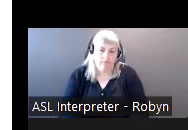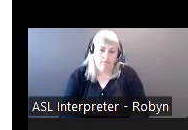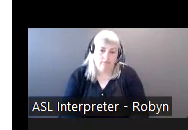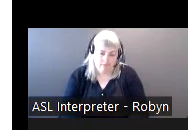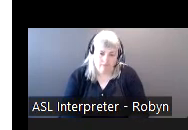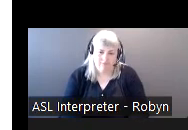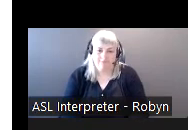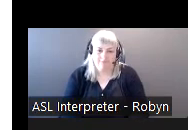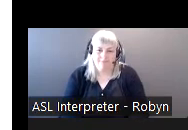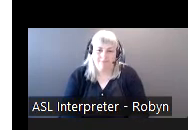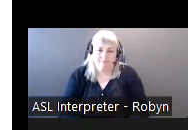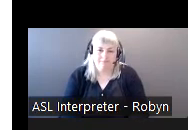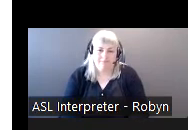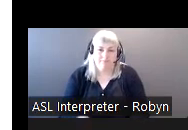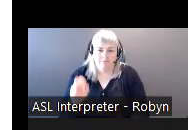Okay.